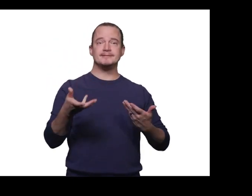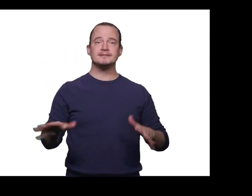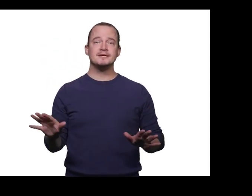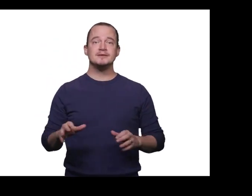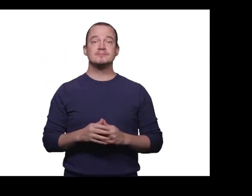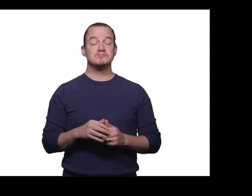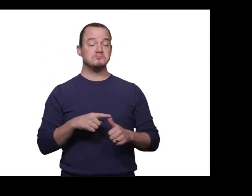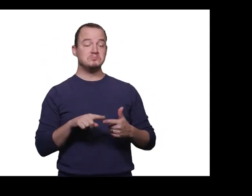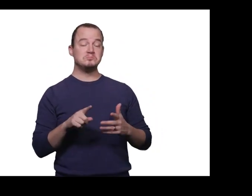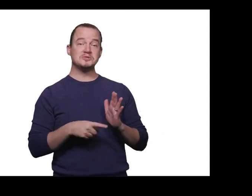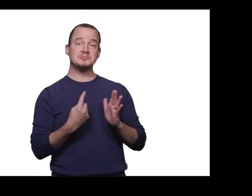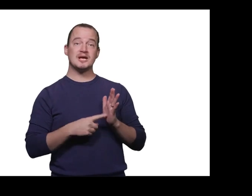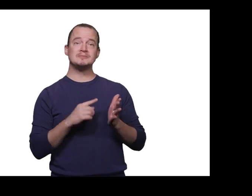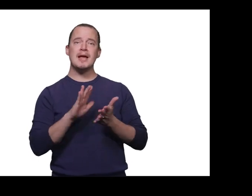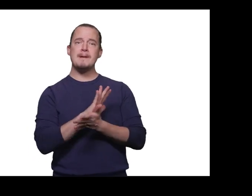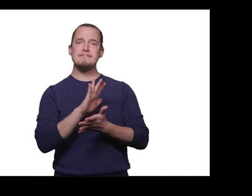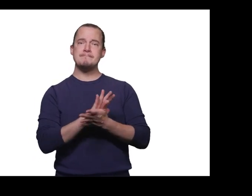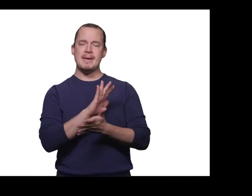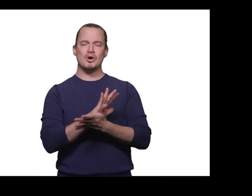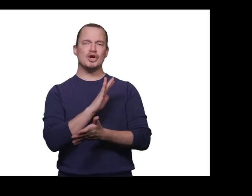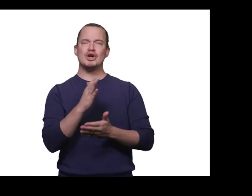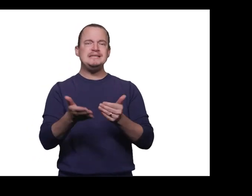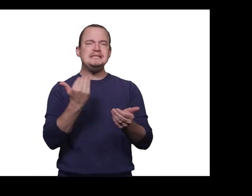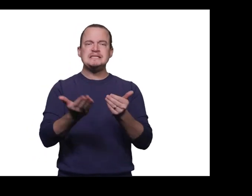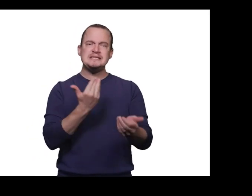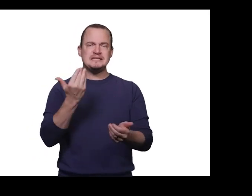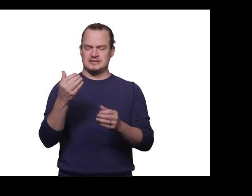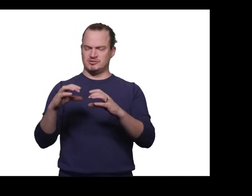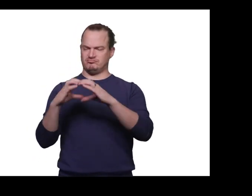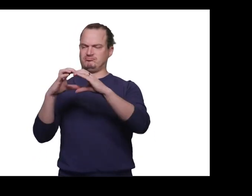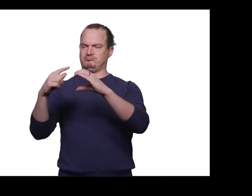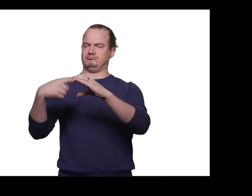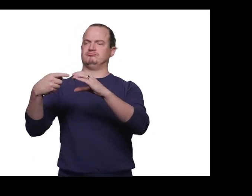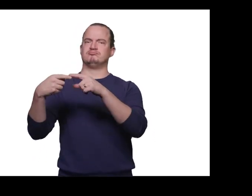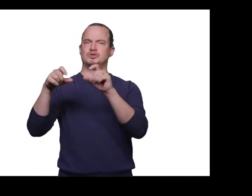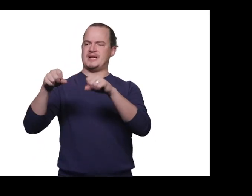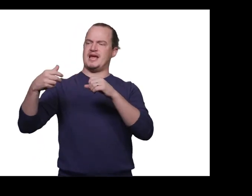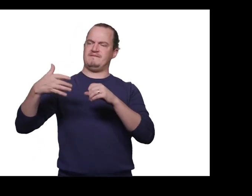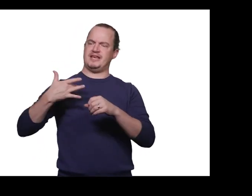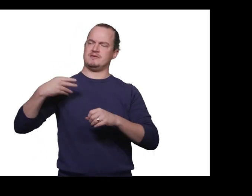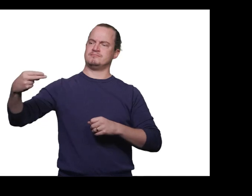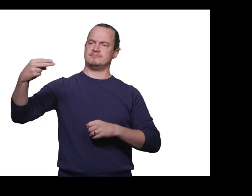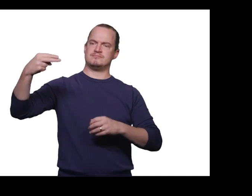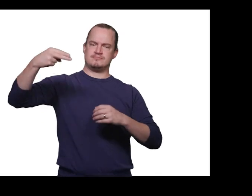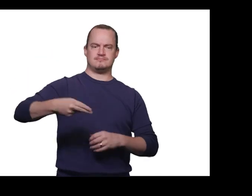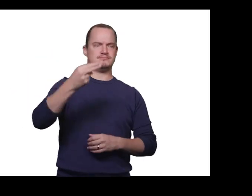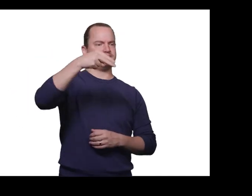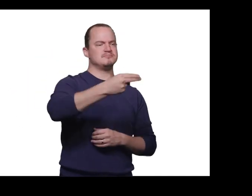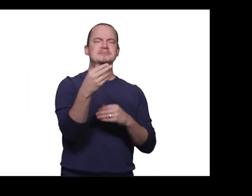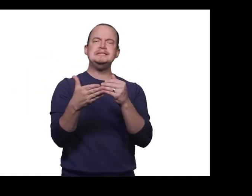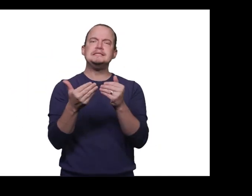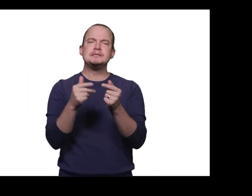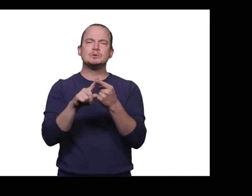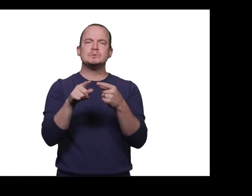tube to make a handle. So you could have a flying puppet that might be easier to manage, or